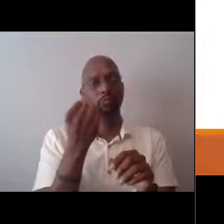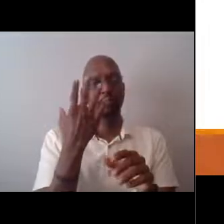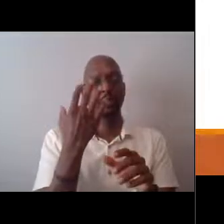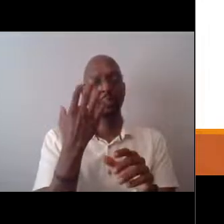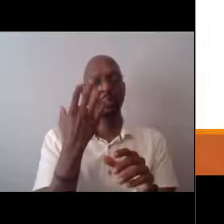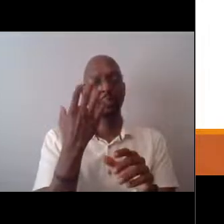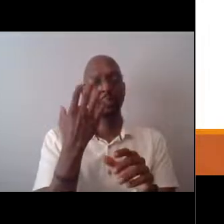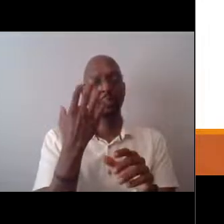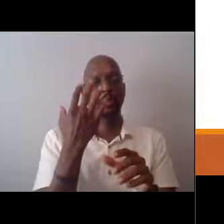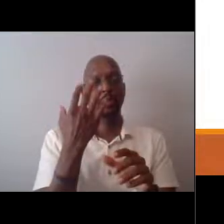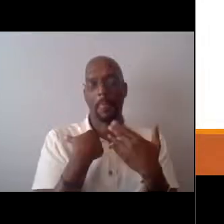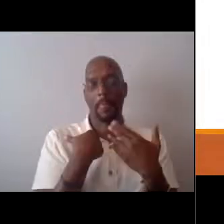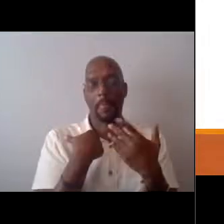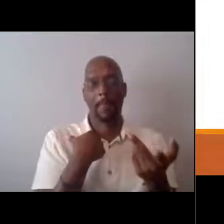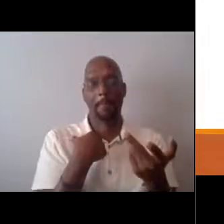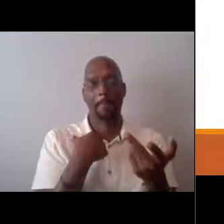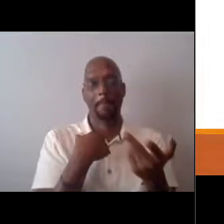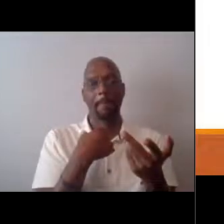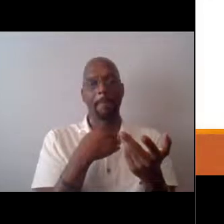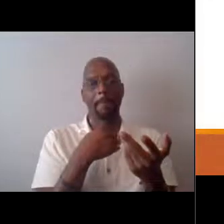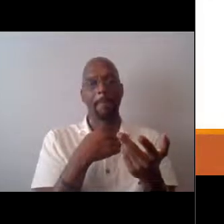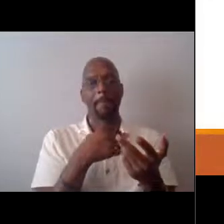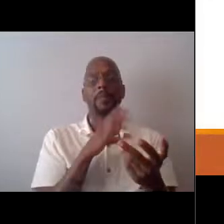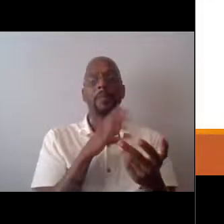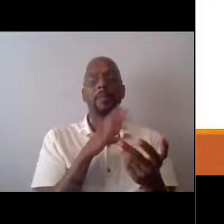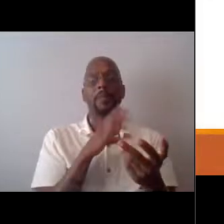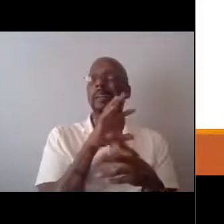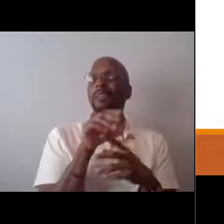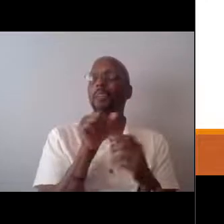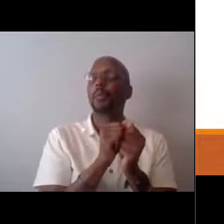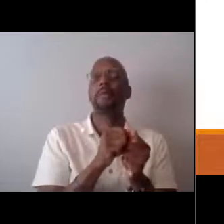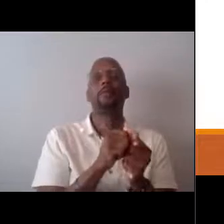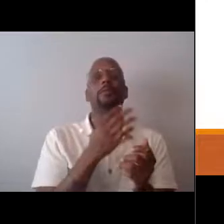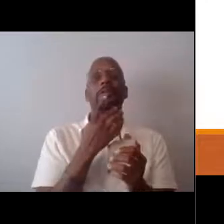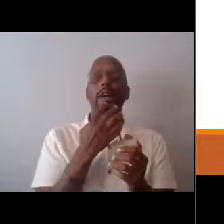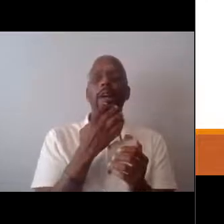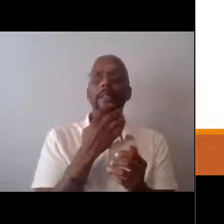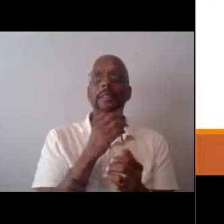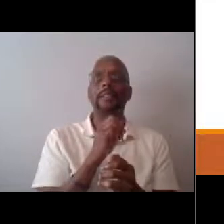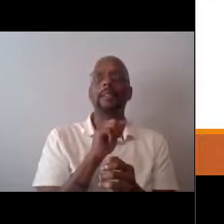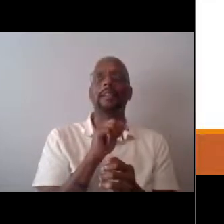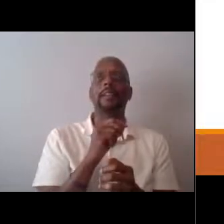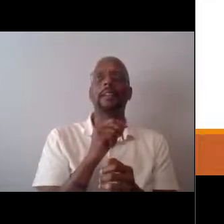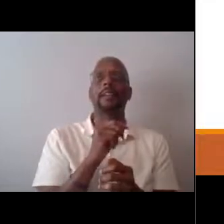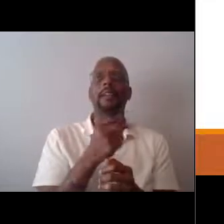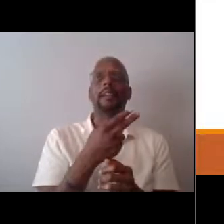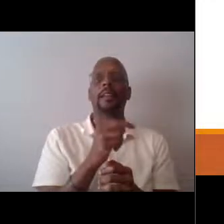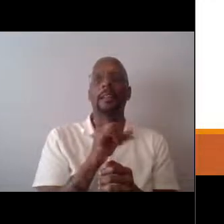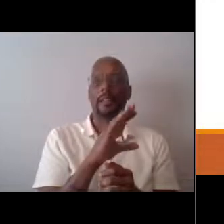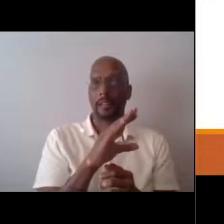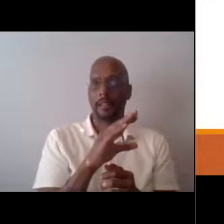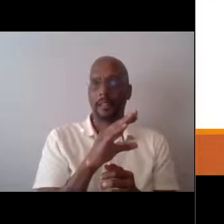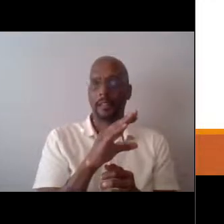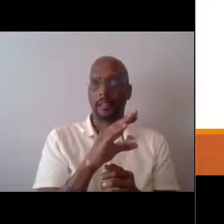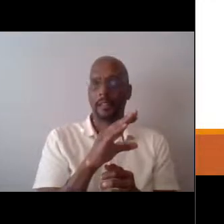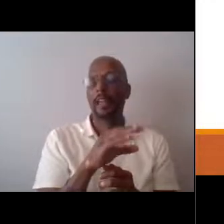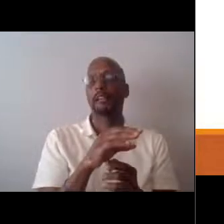used, so that income and race ethnicity data, and then that is combined with at least one set of transportation indicators